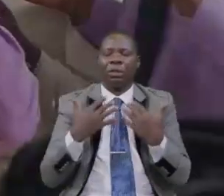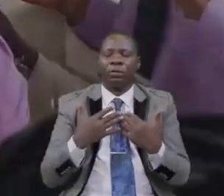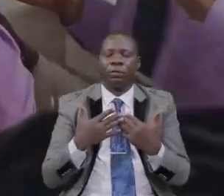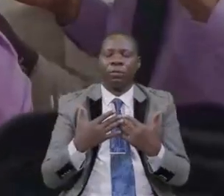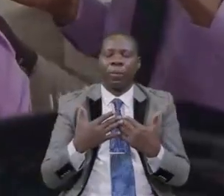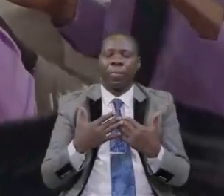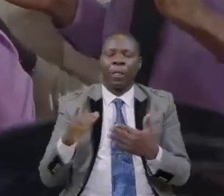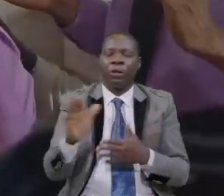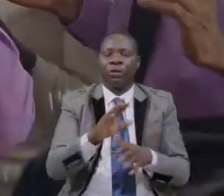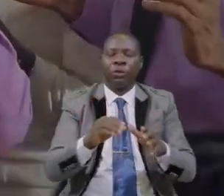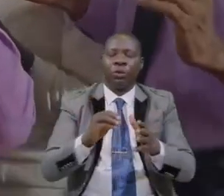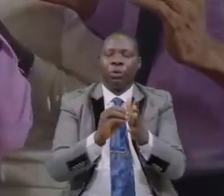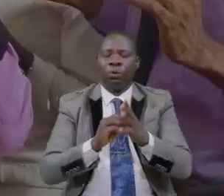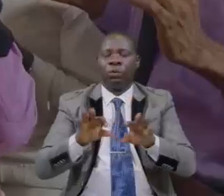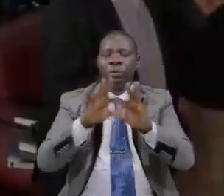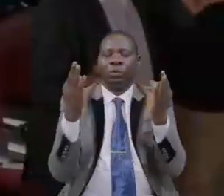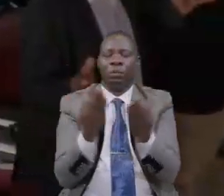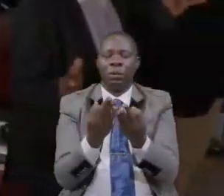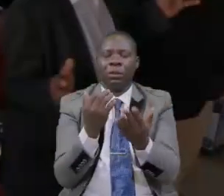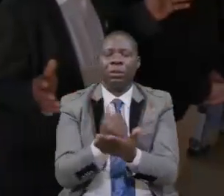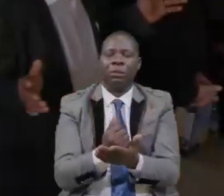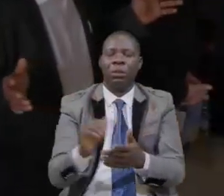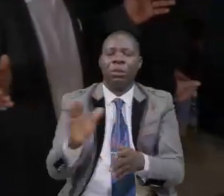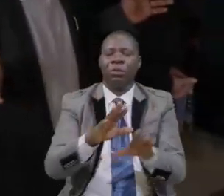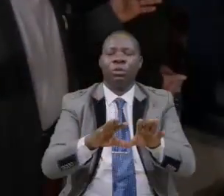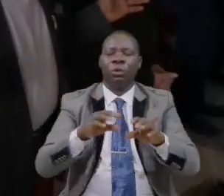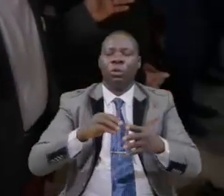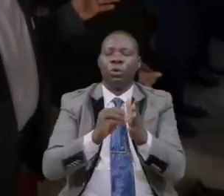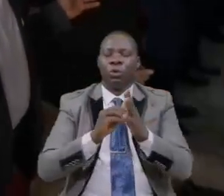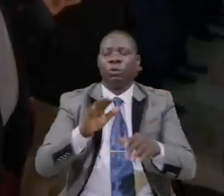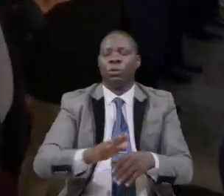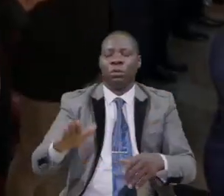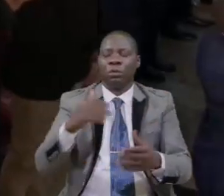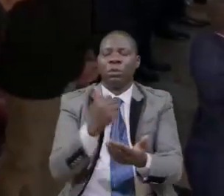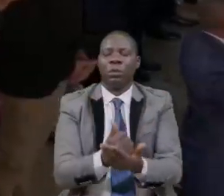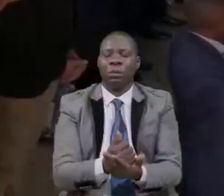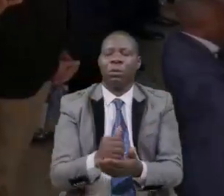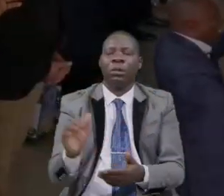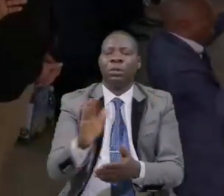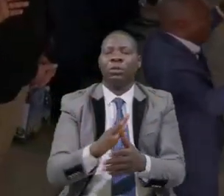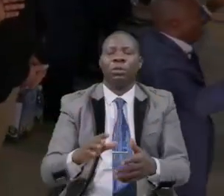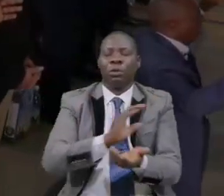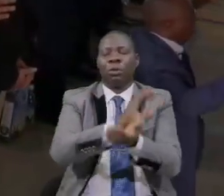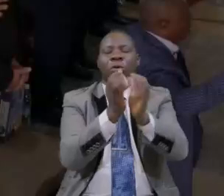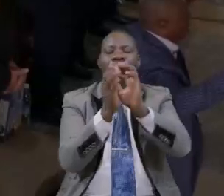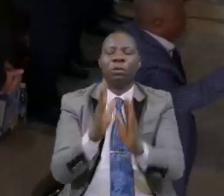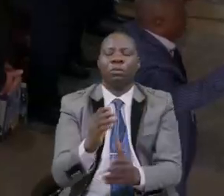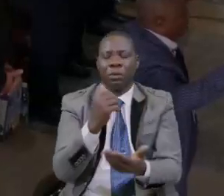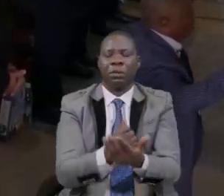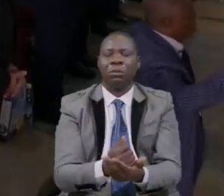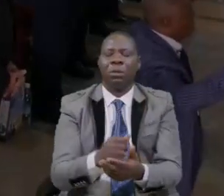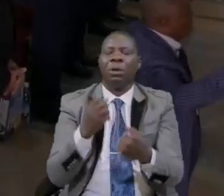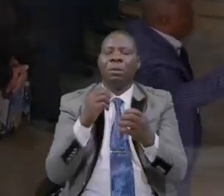family, your own children, your converts, members of the